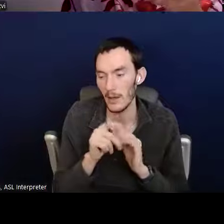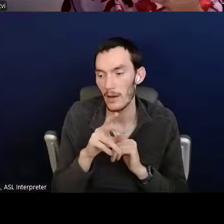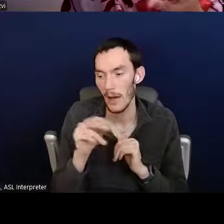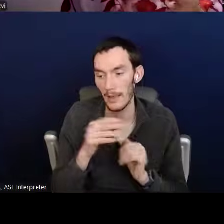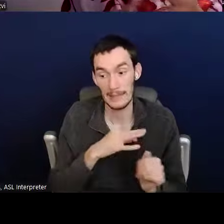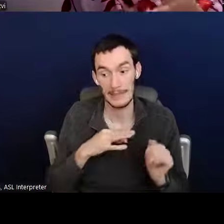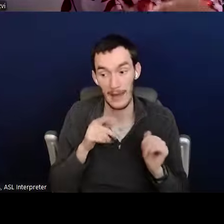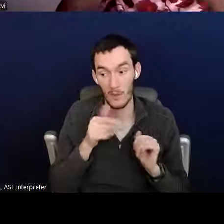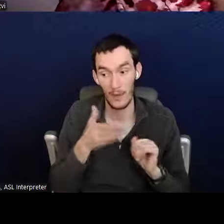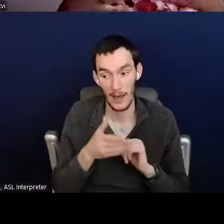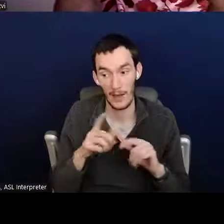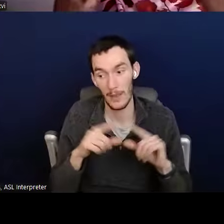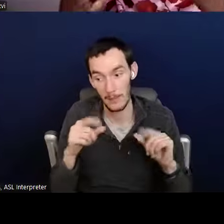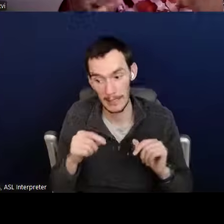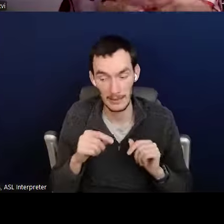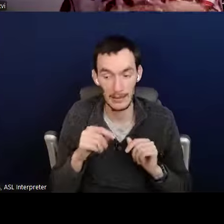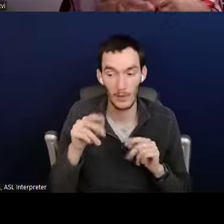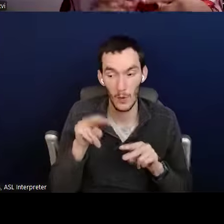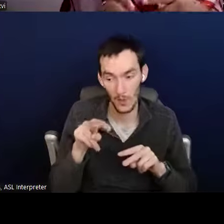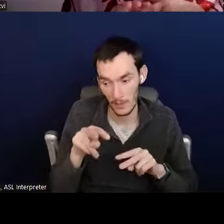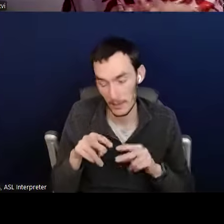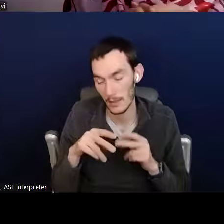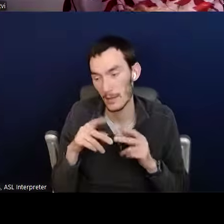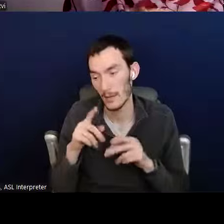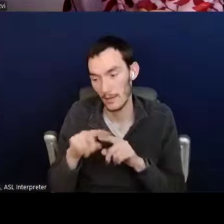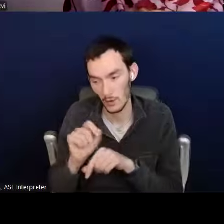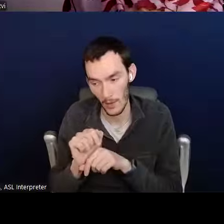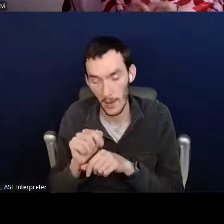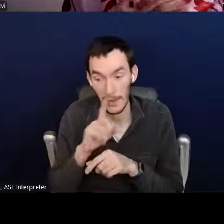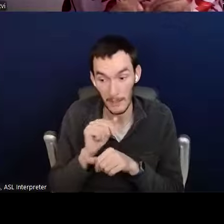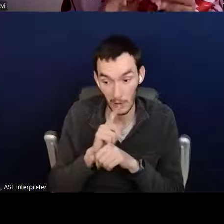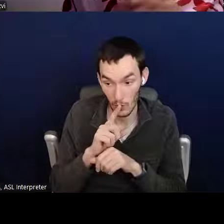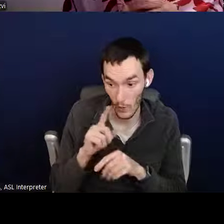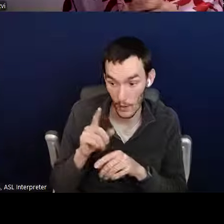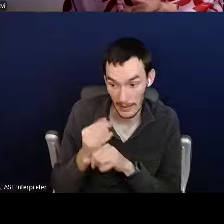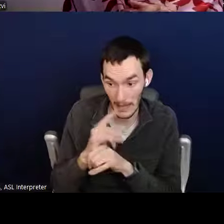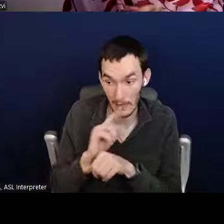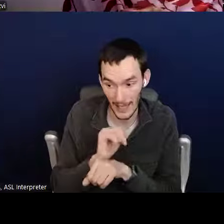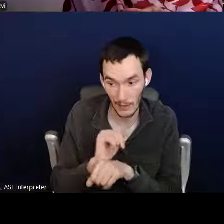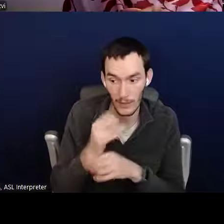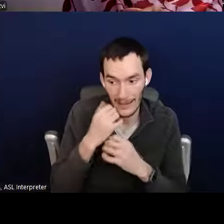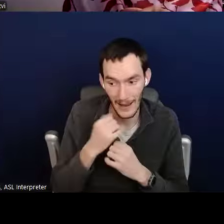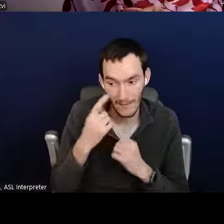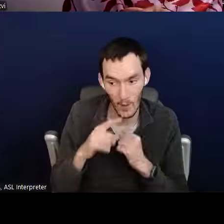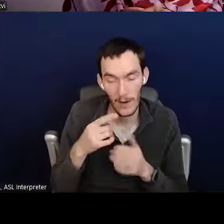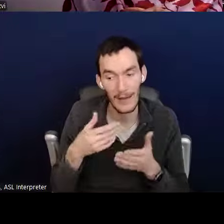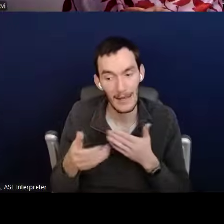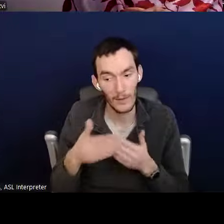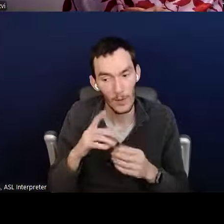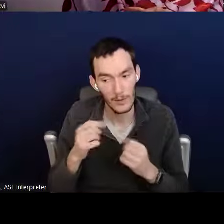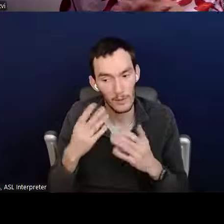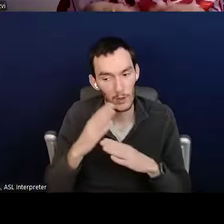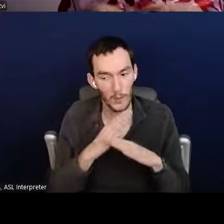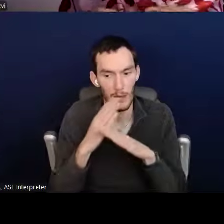the masons, the watchmen, there are so many, ensured that the site itself was always cared for, even when there were multiple